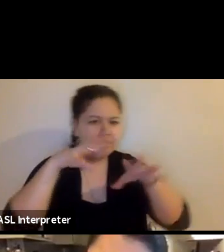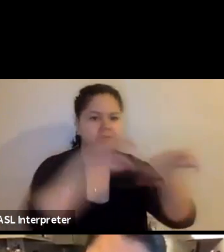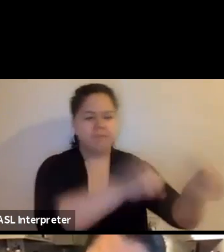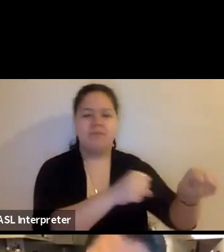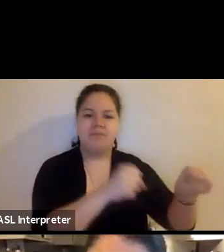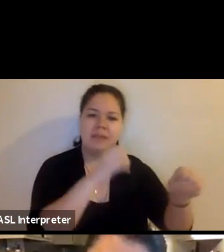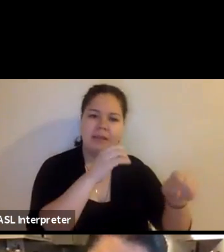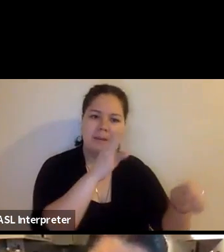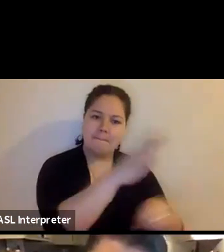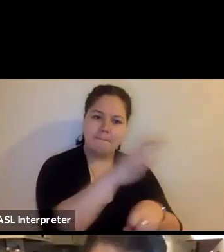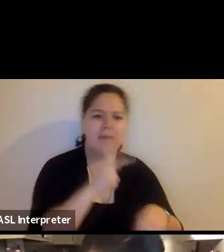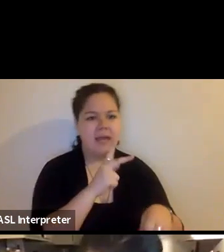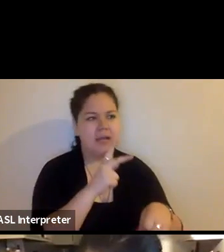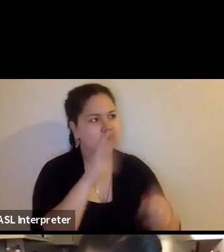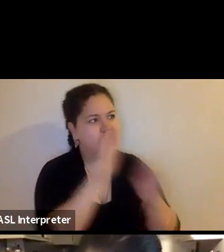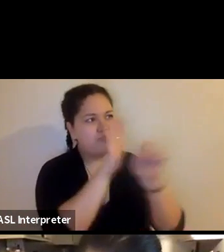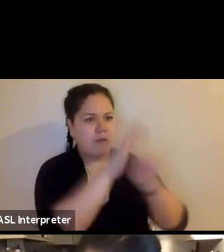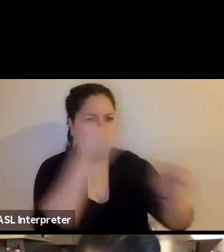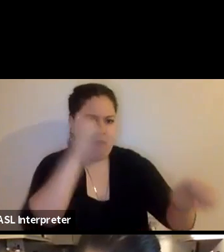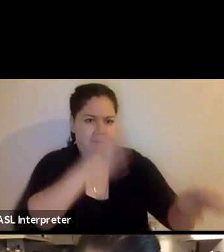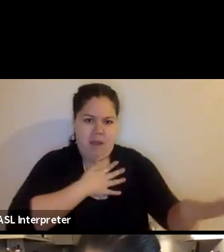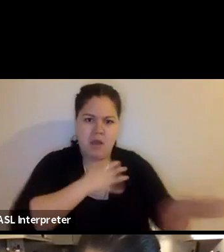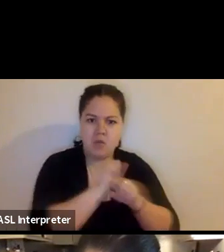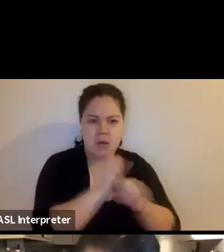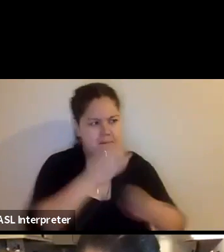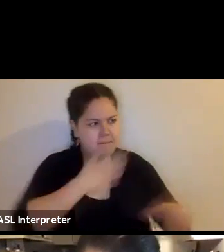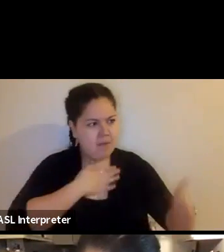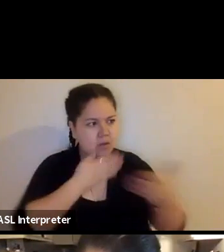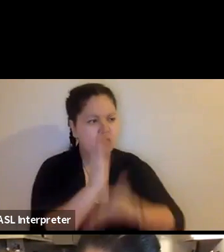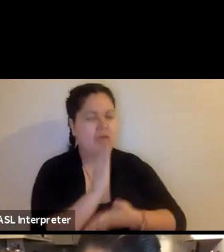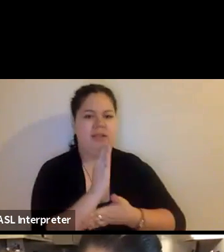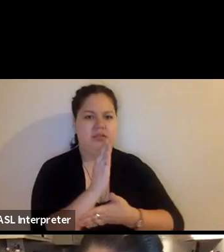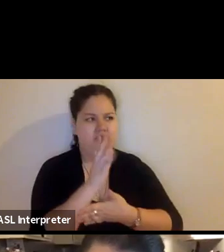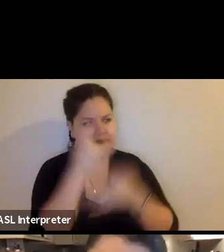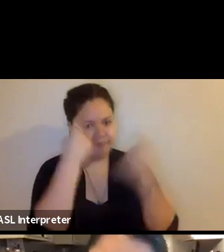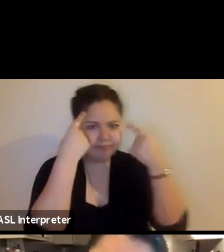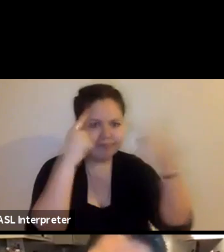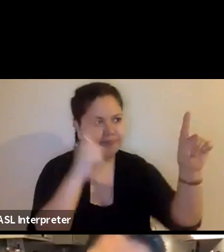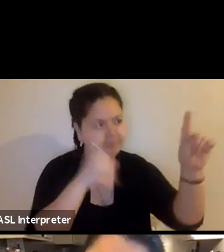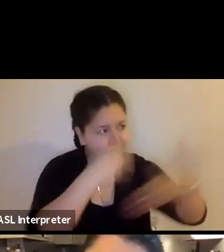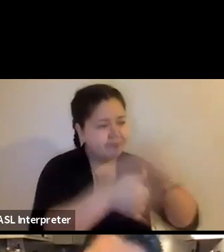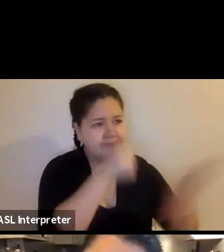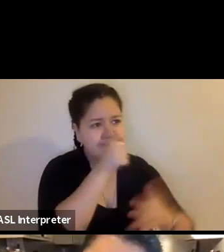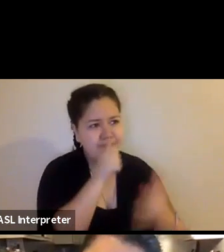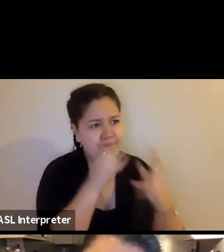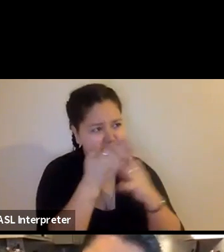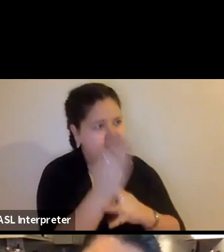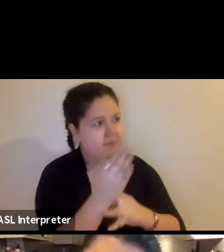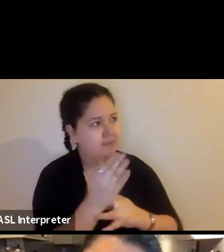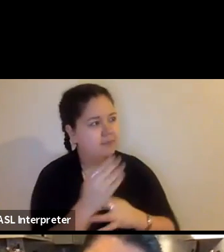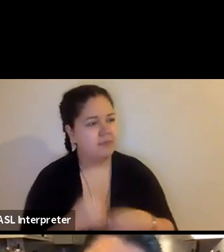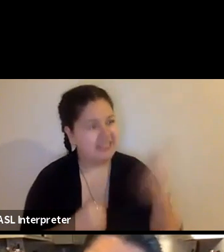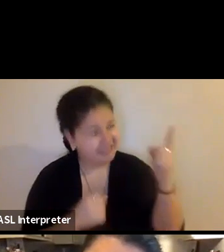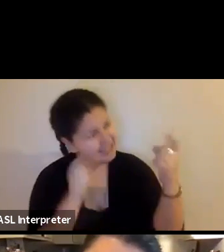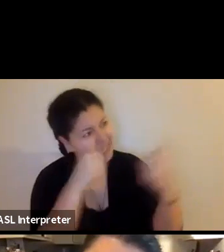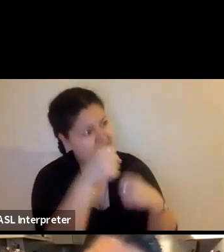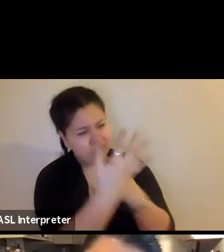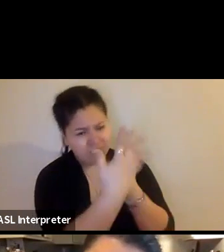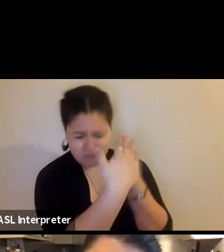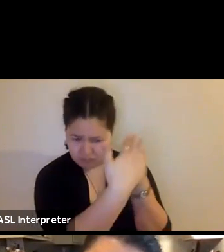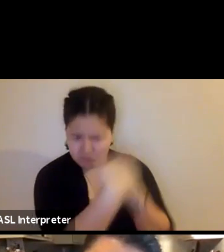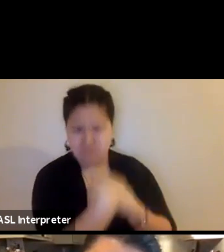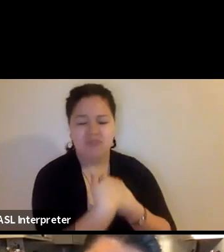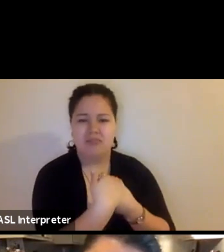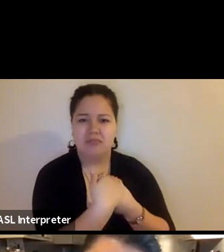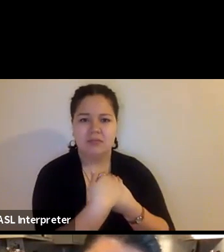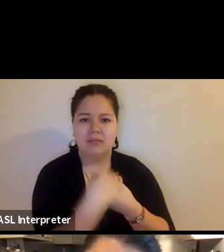and defending our work and coming out and saying, yes, you kept us down. Yes, I taste